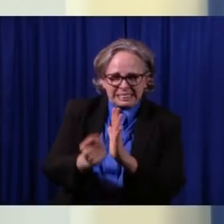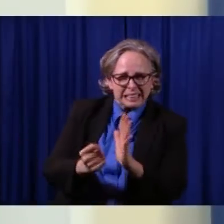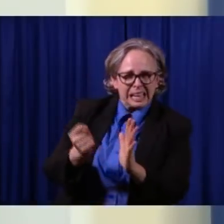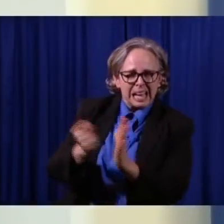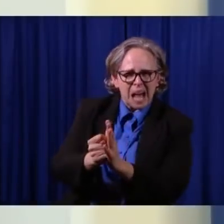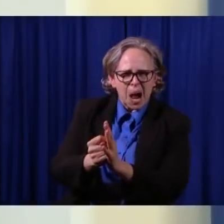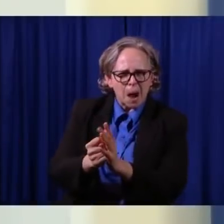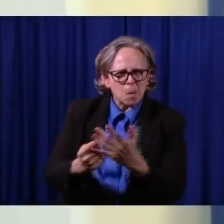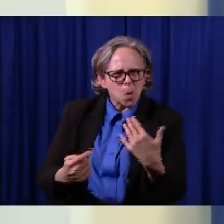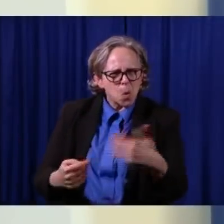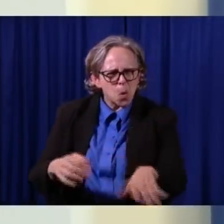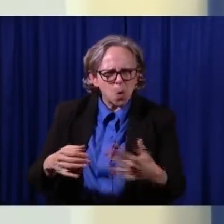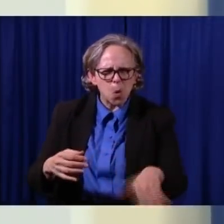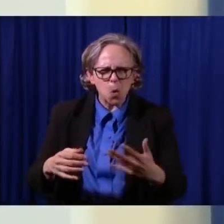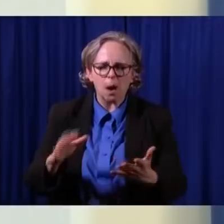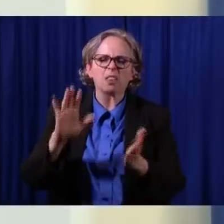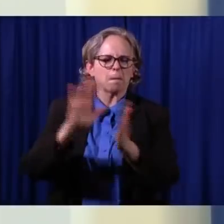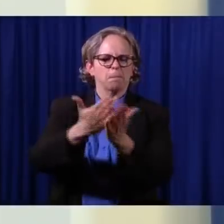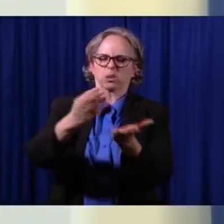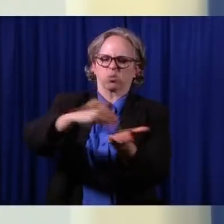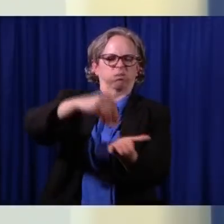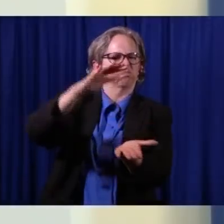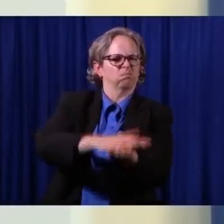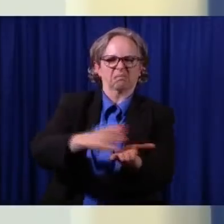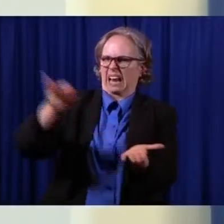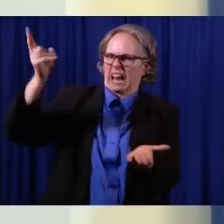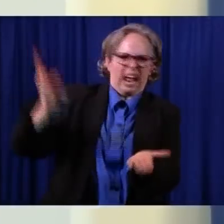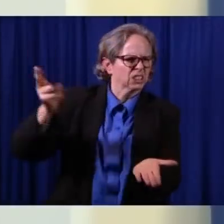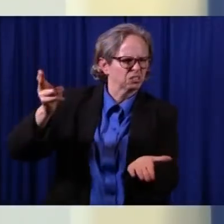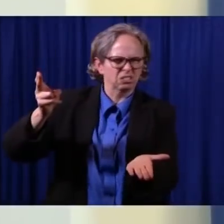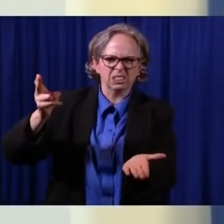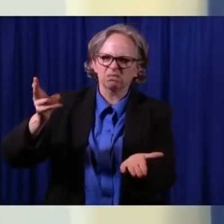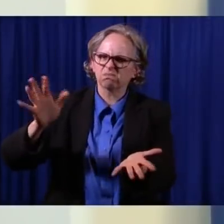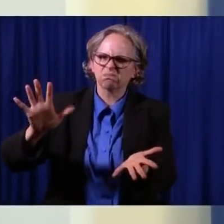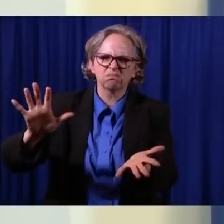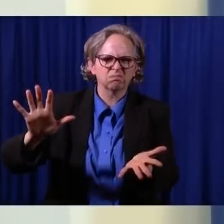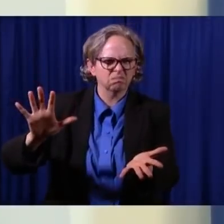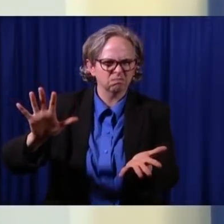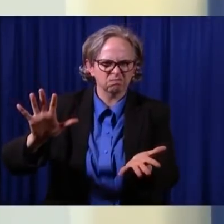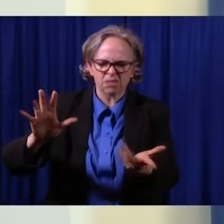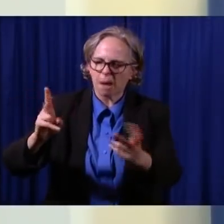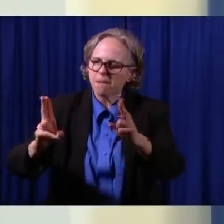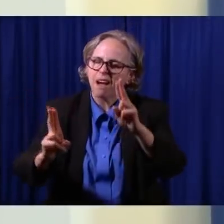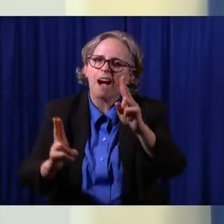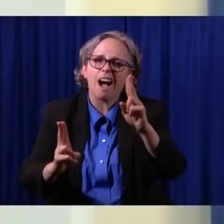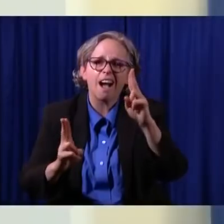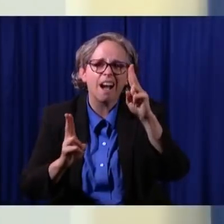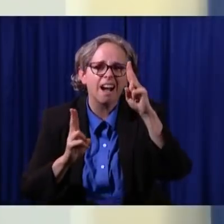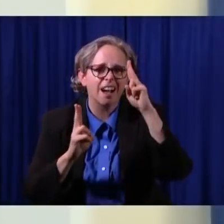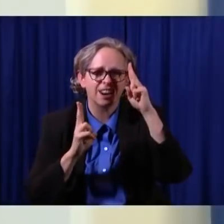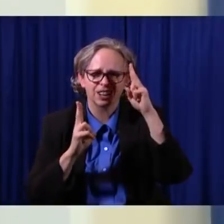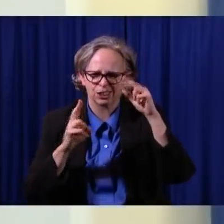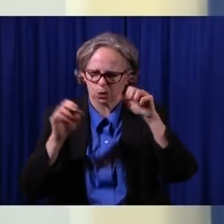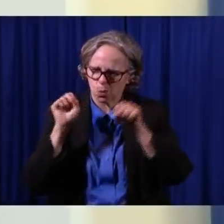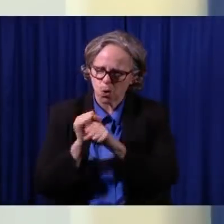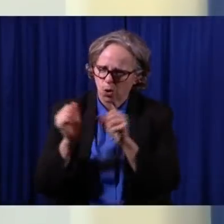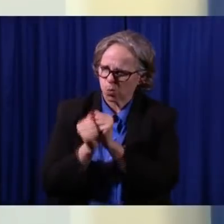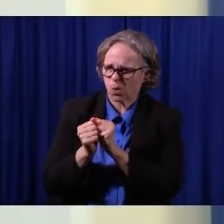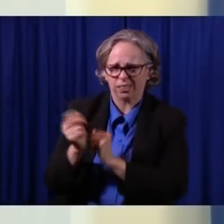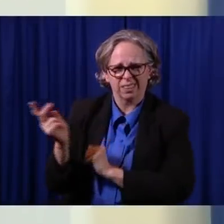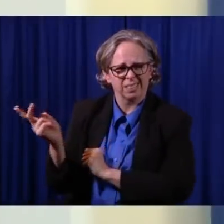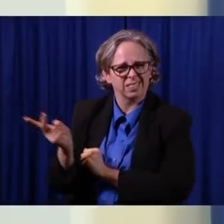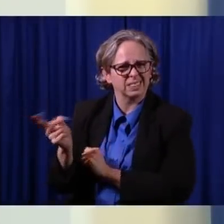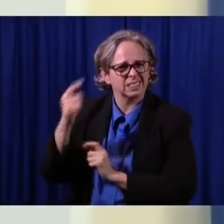Books will be written about this, and I just feel the deep honor of serving alongside this governor, and will continue to do